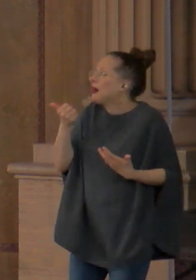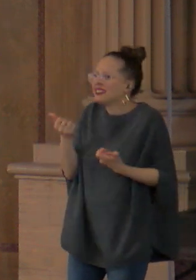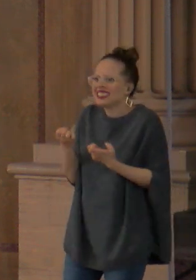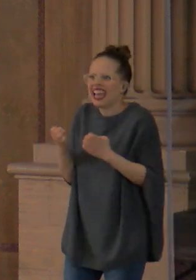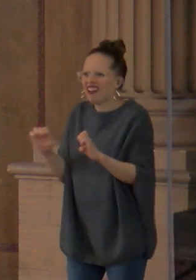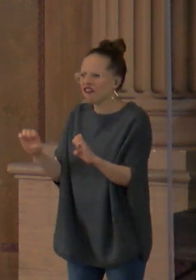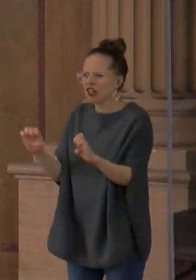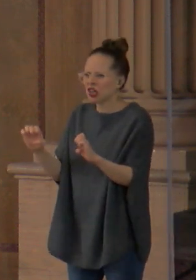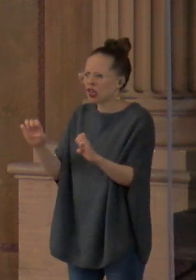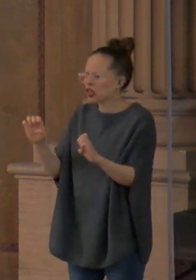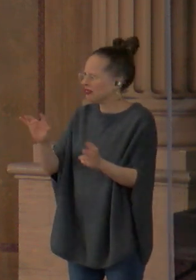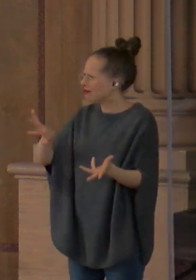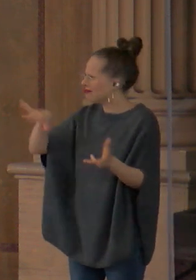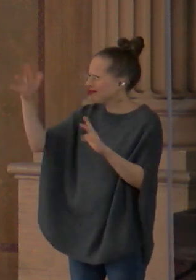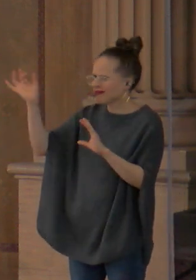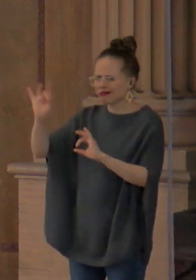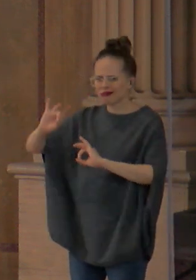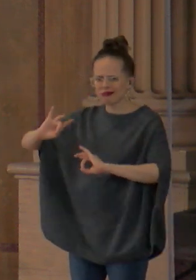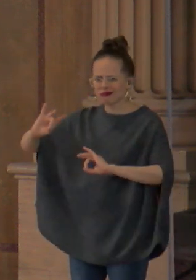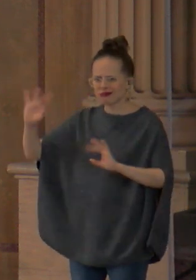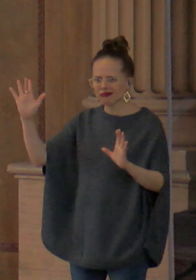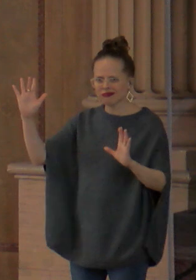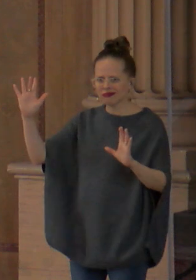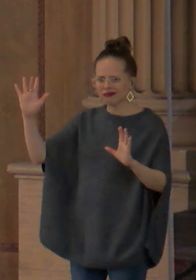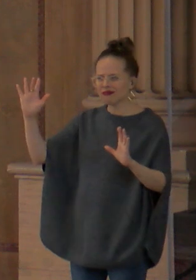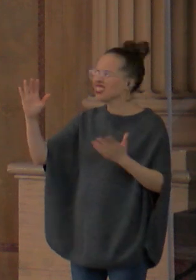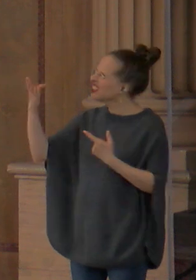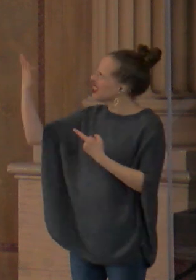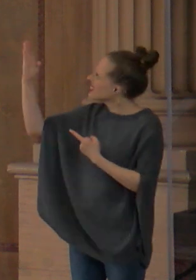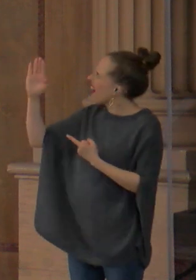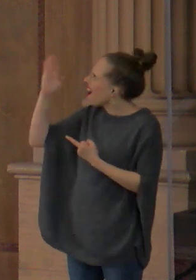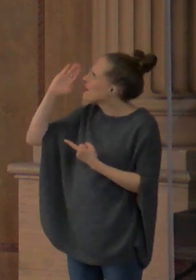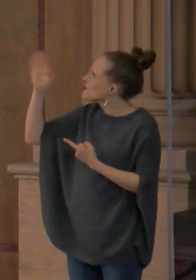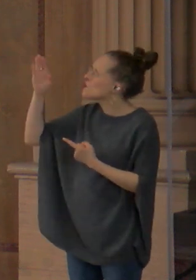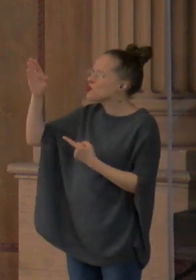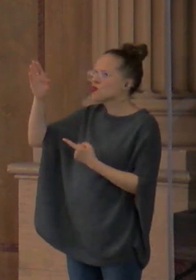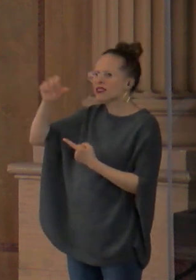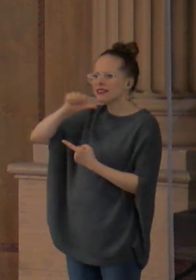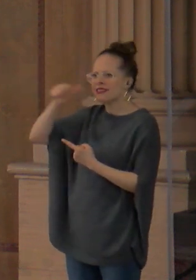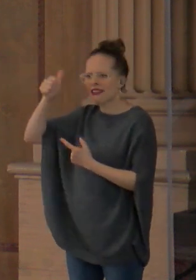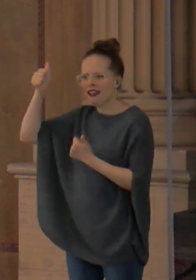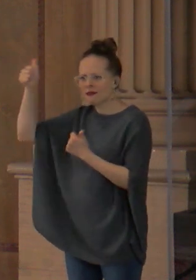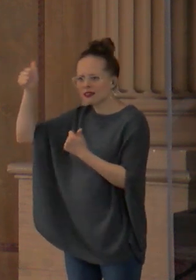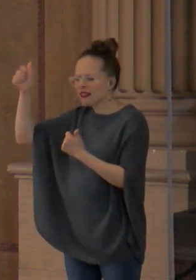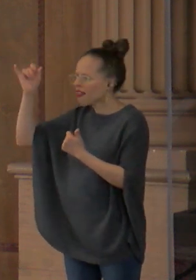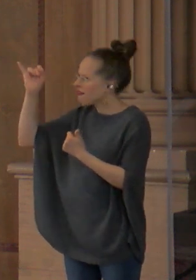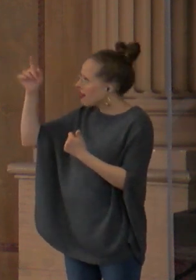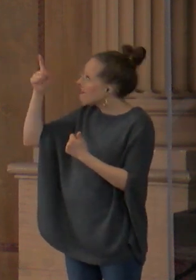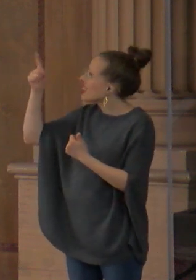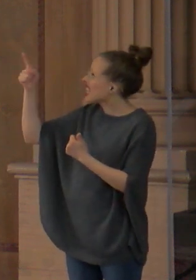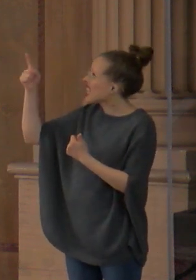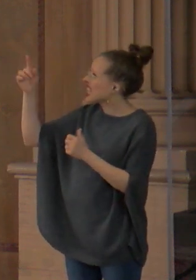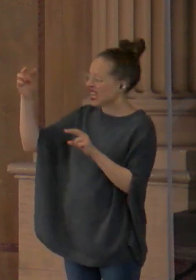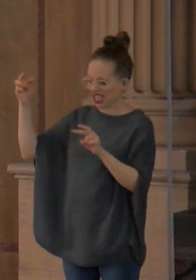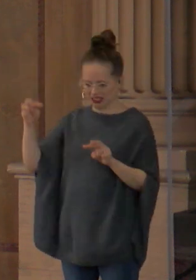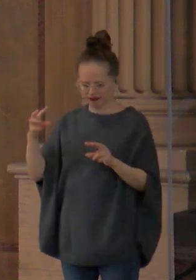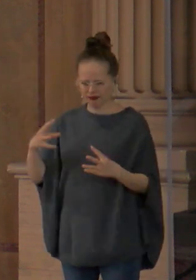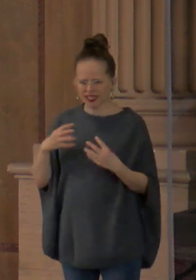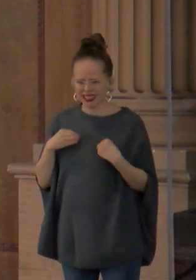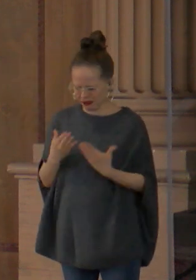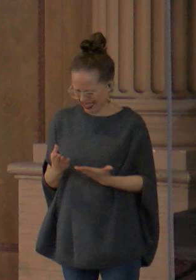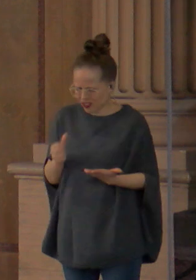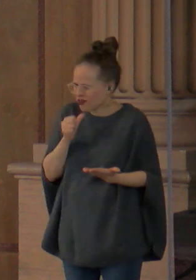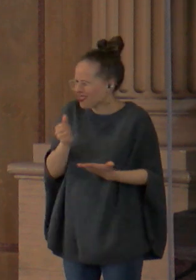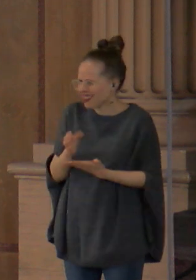bear good fruit. God would deny himself and vilify his perfections were he to account as righteous and holy that which is not so in itself.